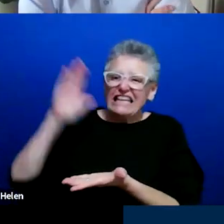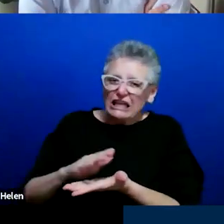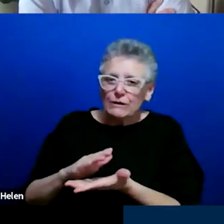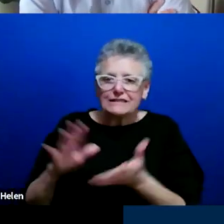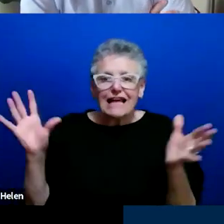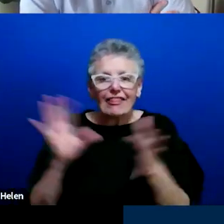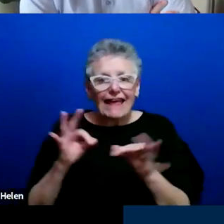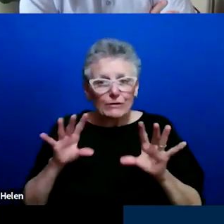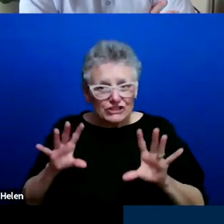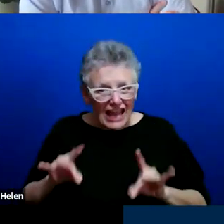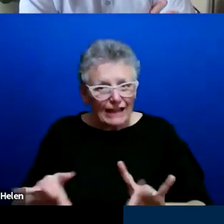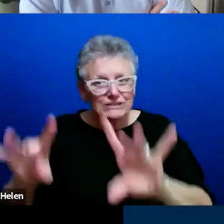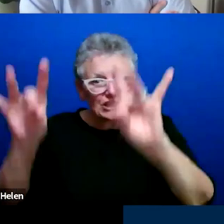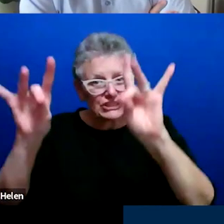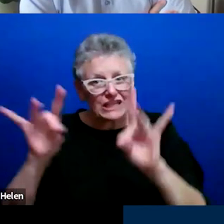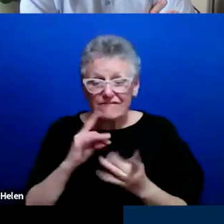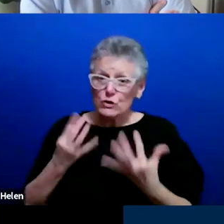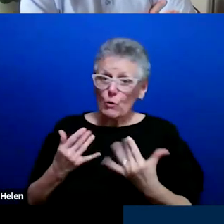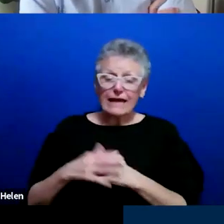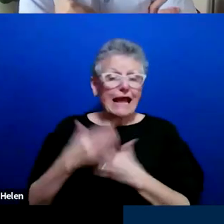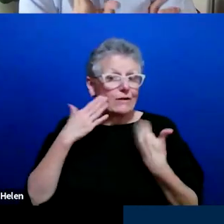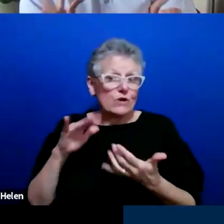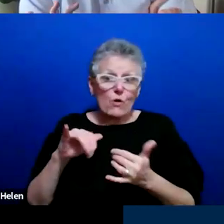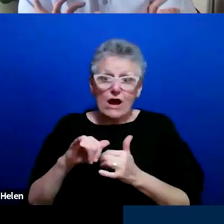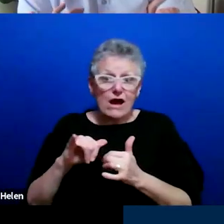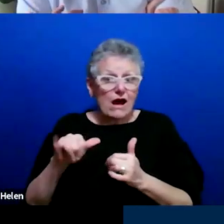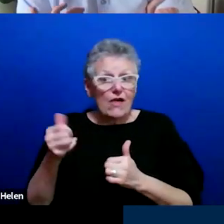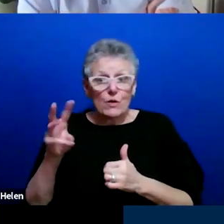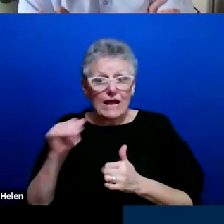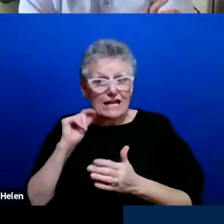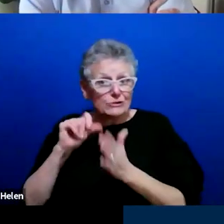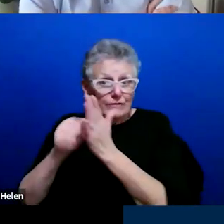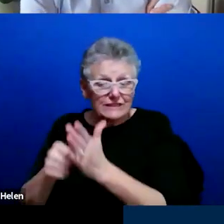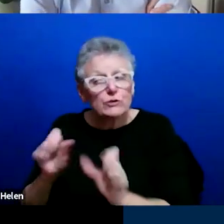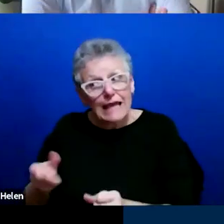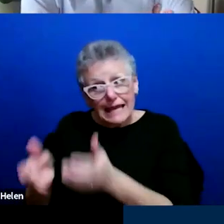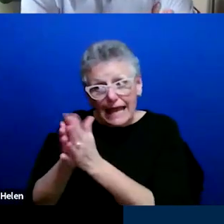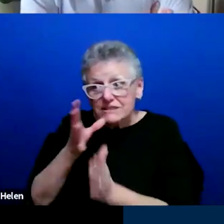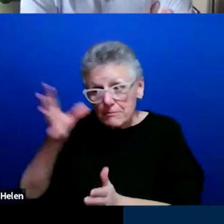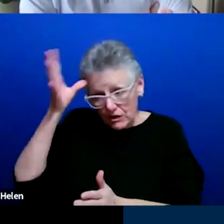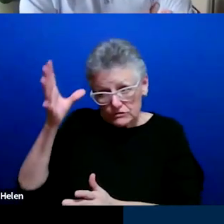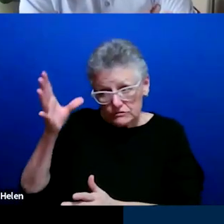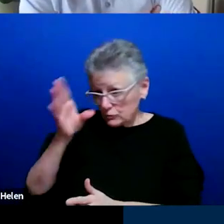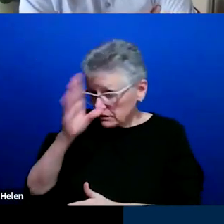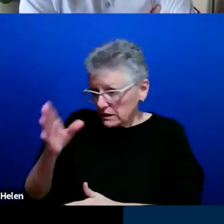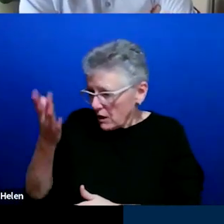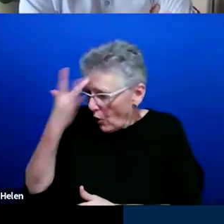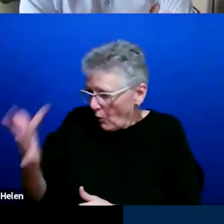I don't know how to other emphasize. You can ask the parent directly, like, what are your